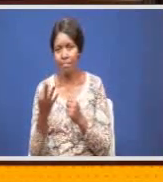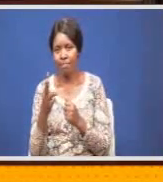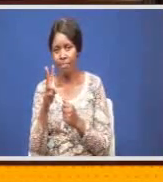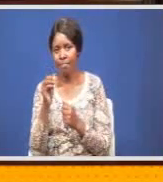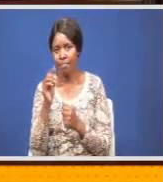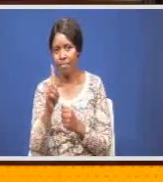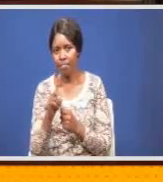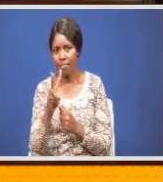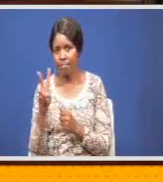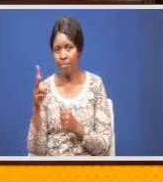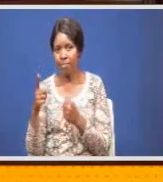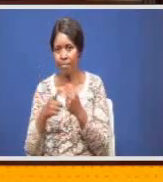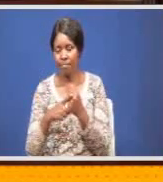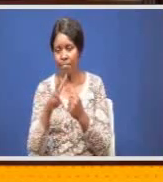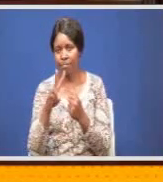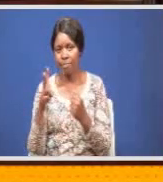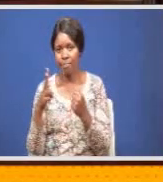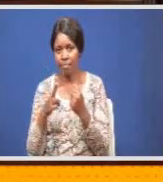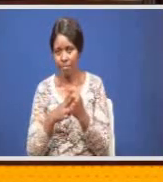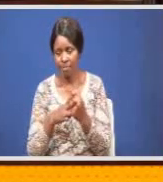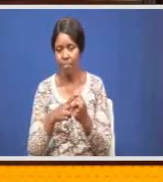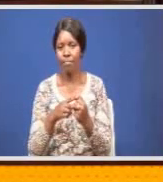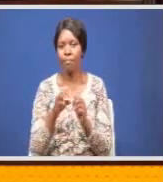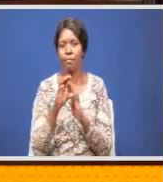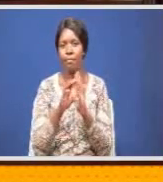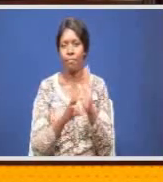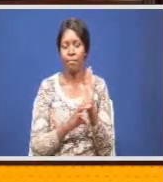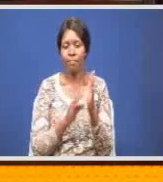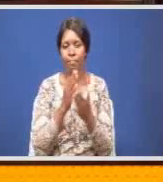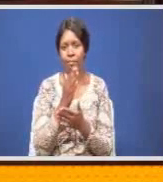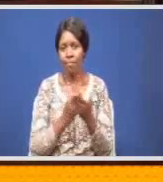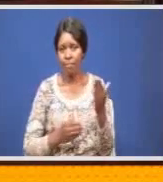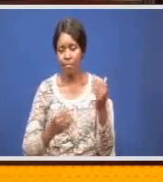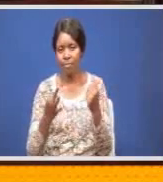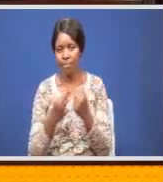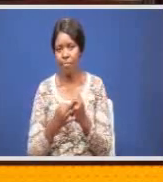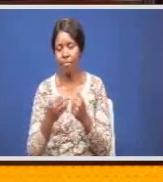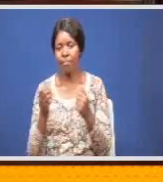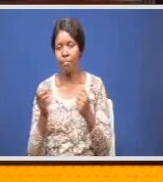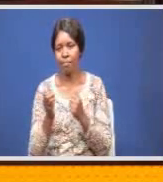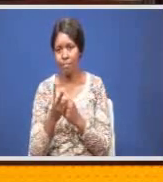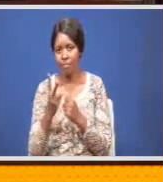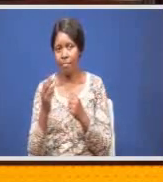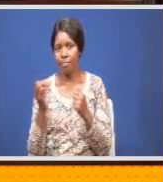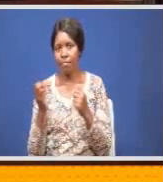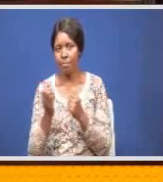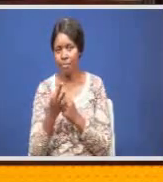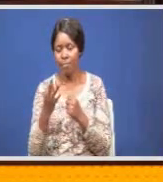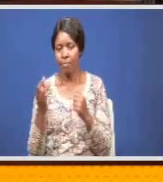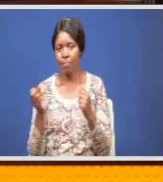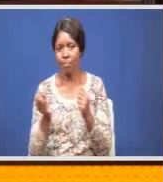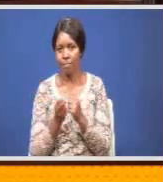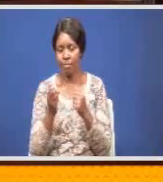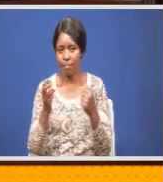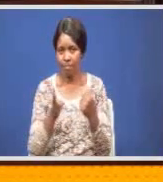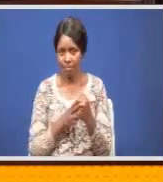226, 227 and 230 of the constitution, sections 8, 12, 13, 16, 17, and 35